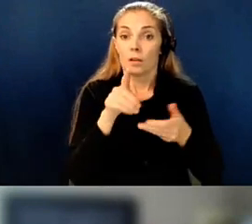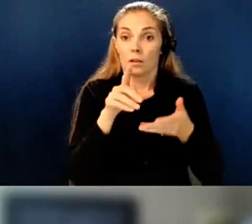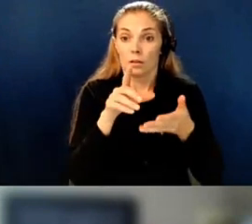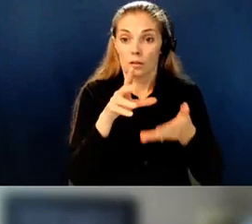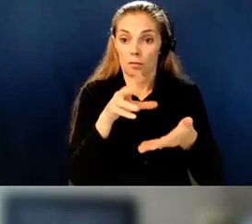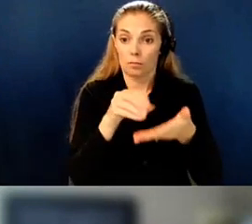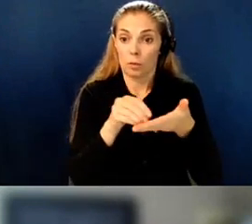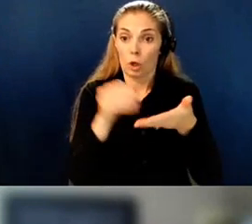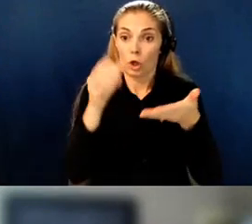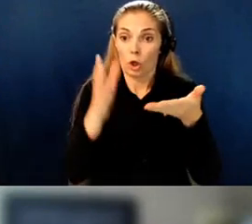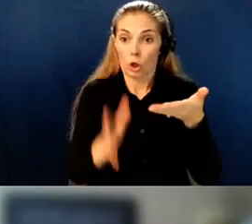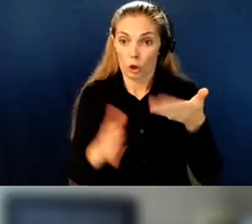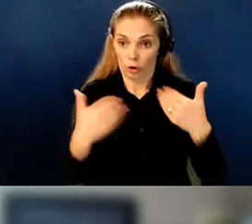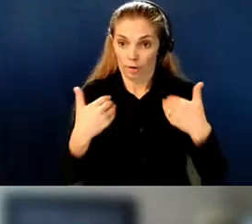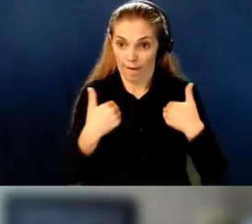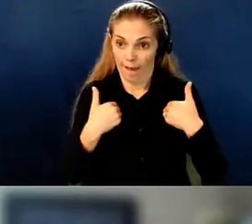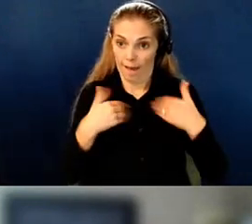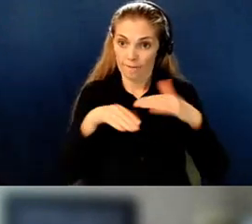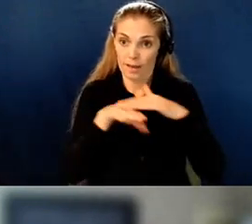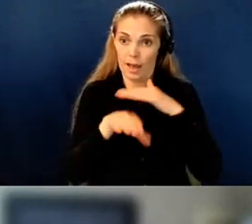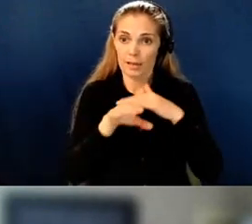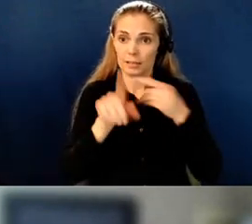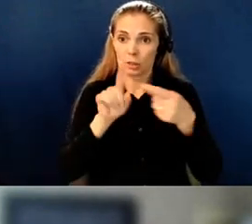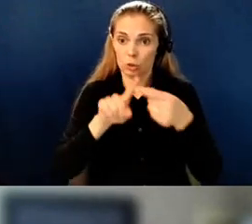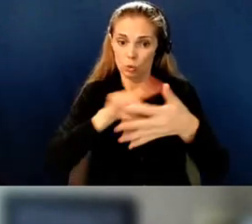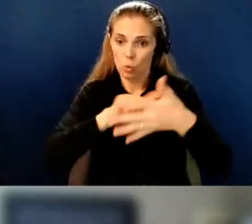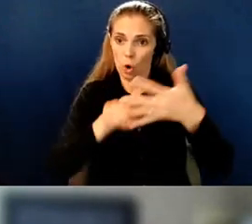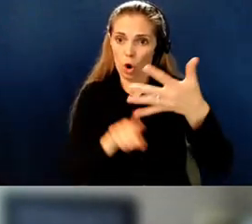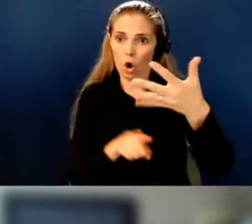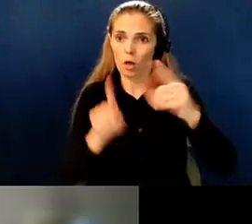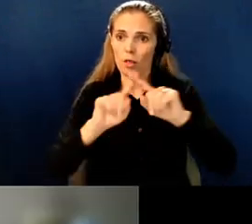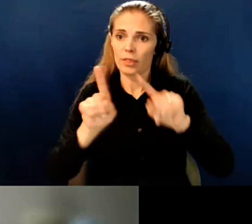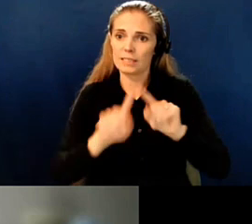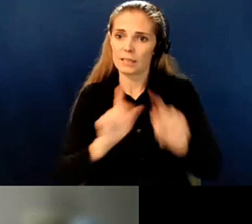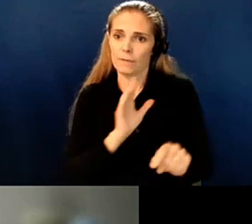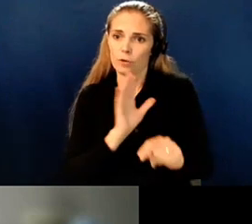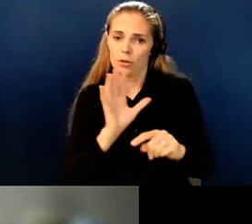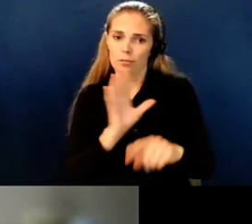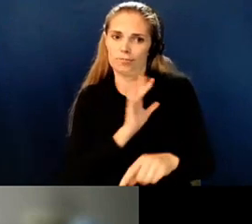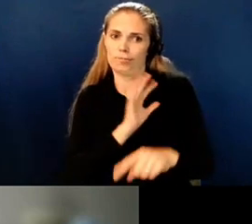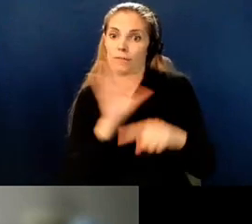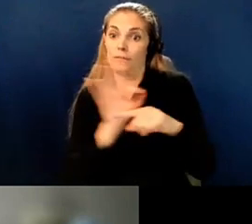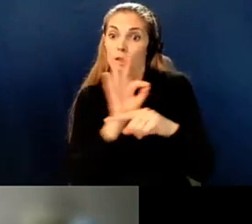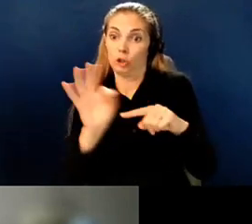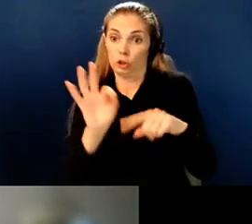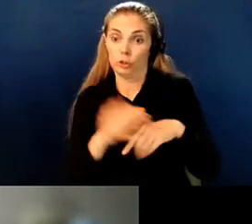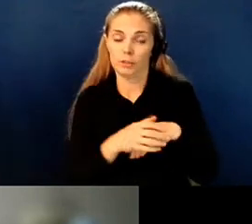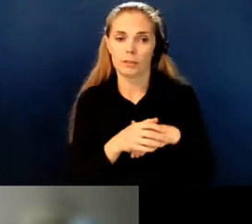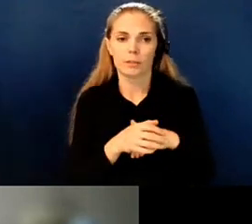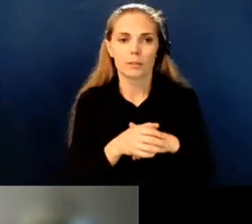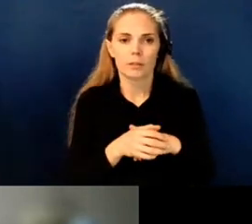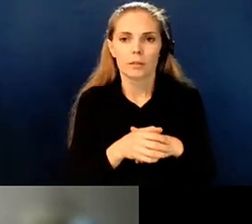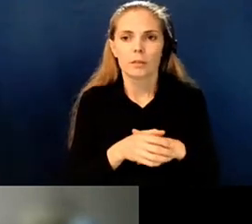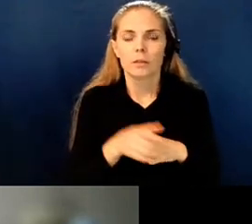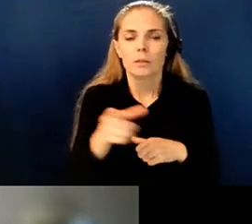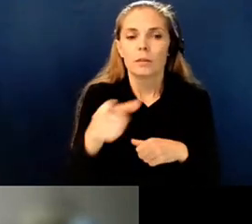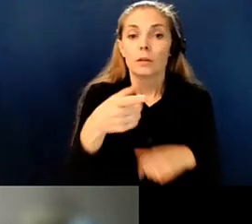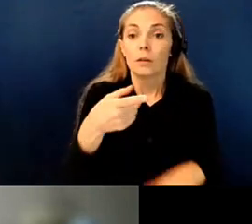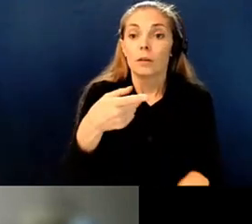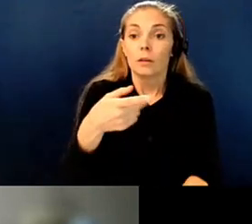on the device they're using. Is that correct? It will entirely depend on the phone, right? Whatever their texting